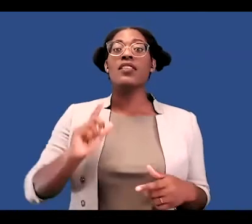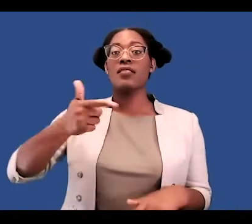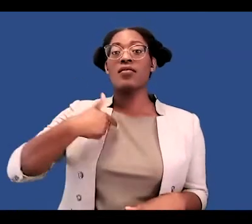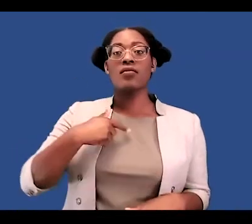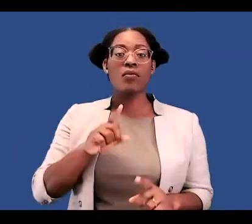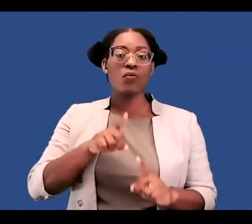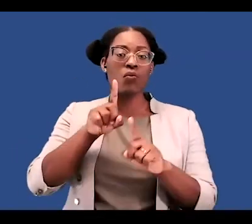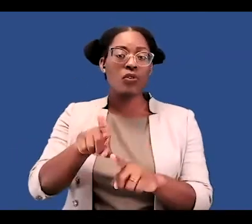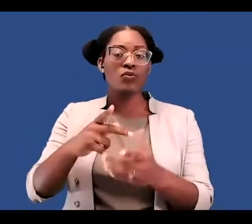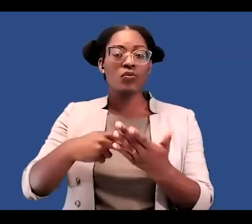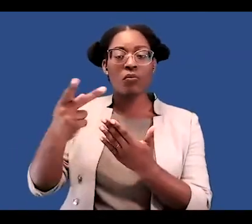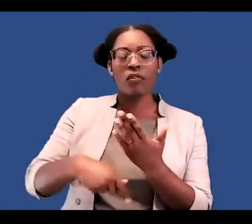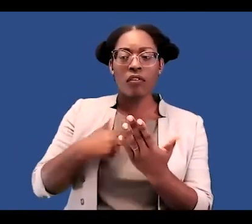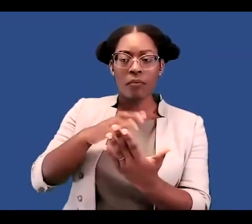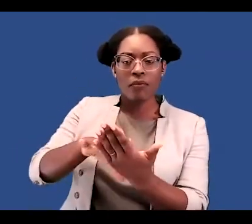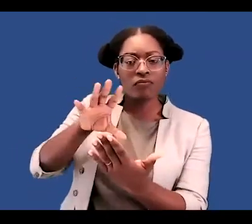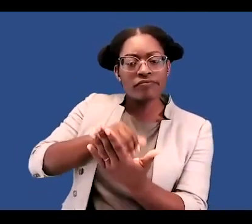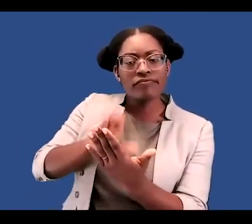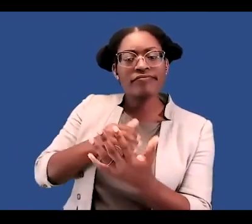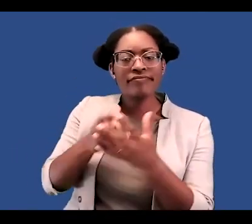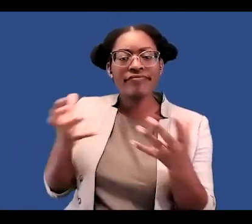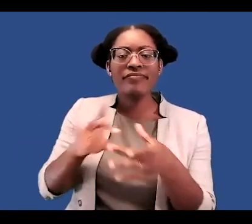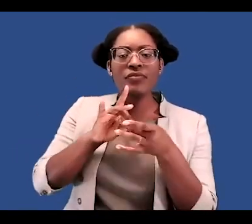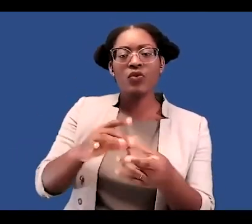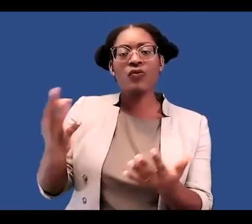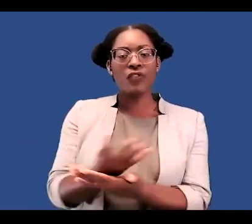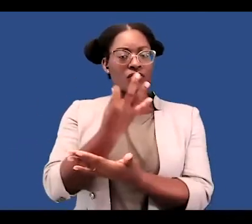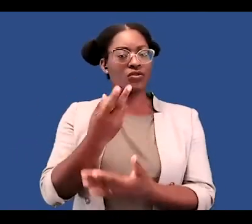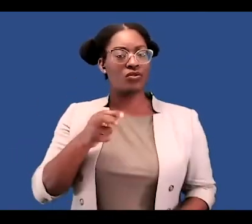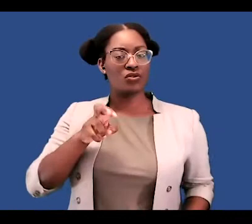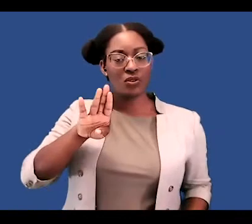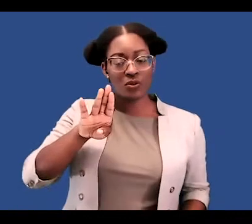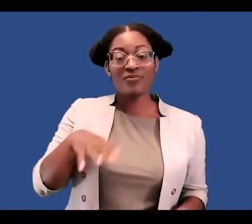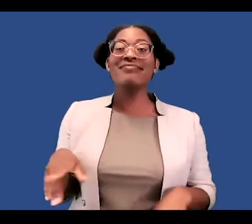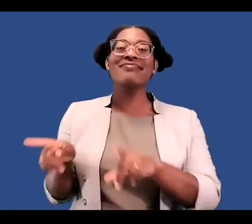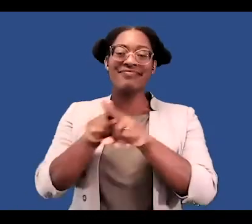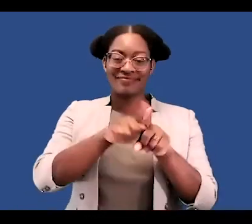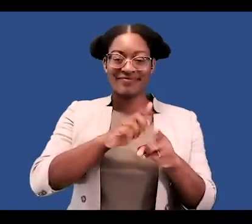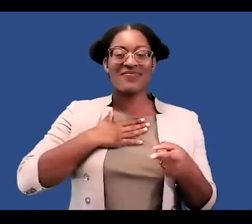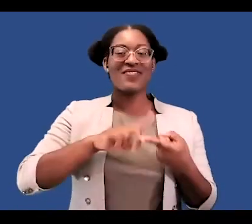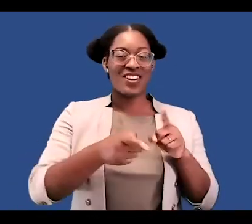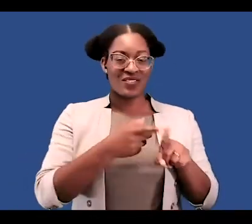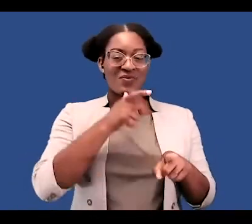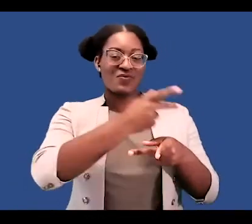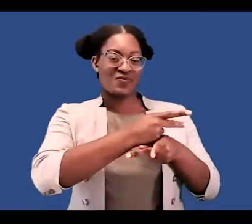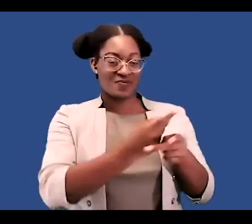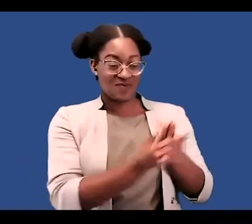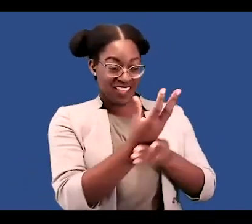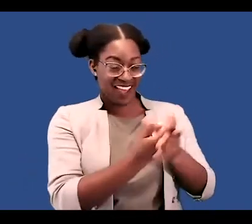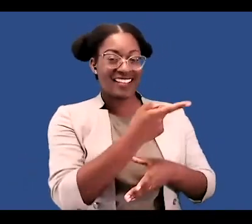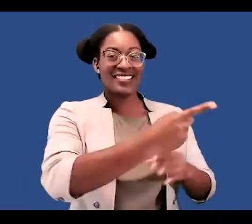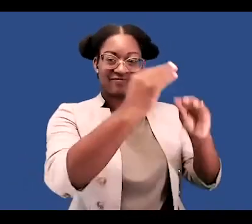fresh herbs and began to play with those and listen to my plant friends telling me which herbs to use in blends. And